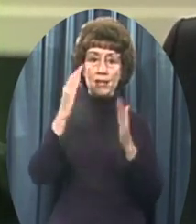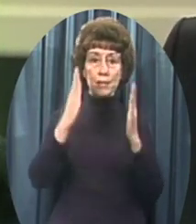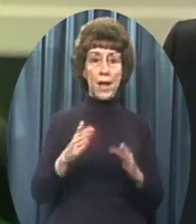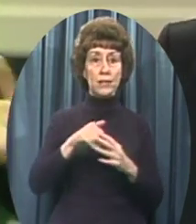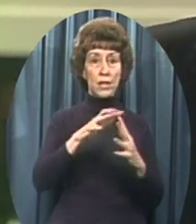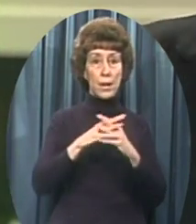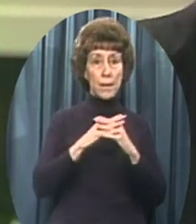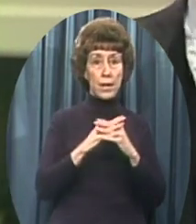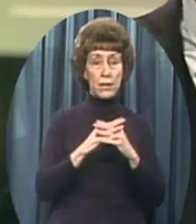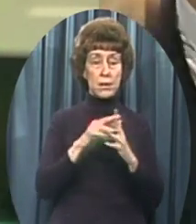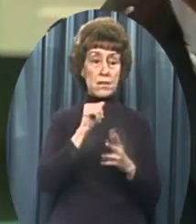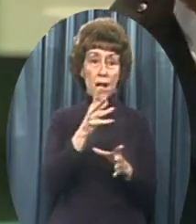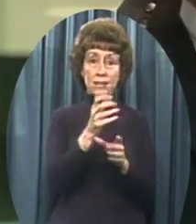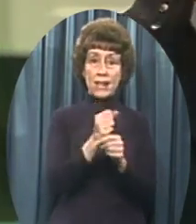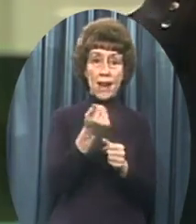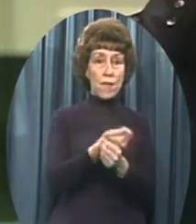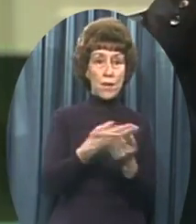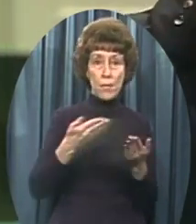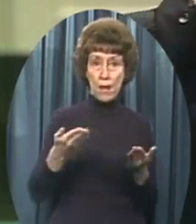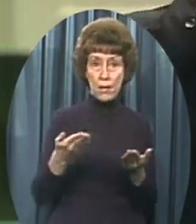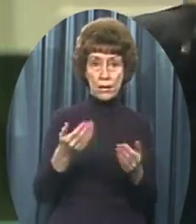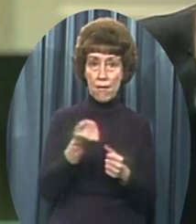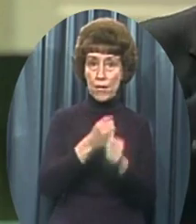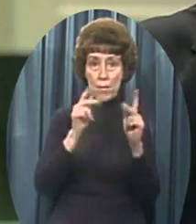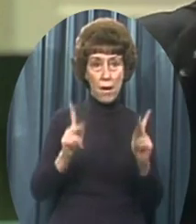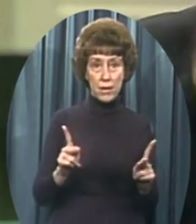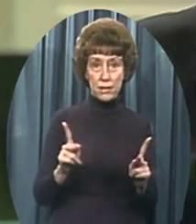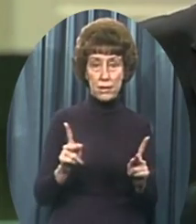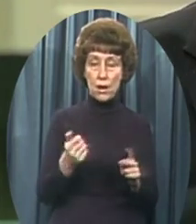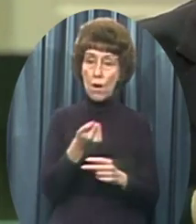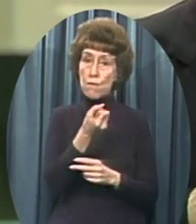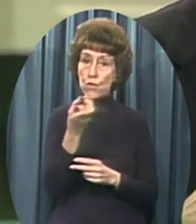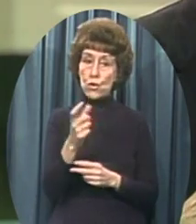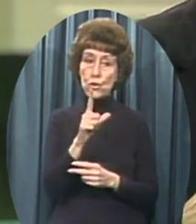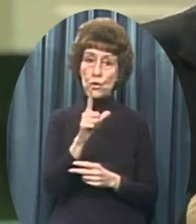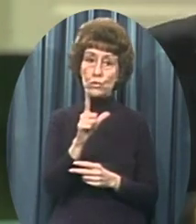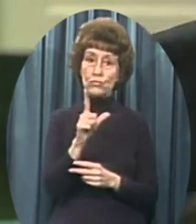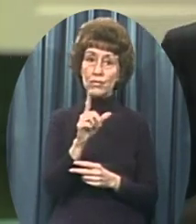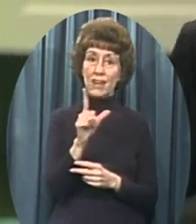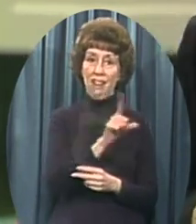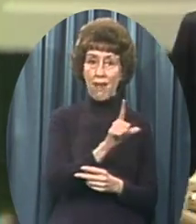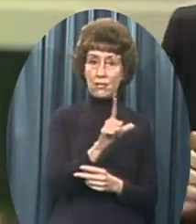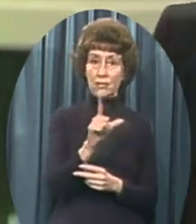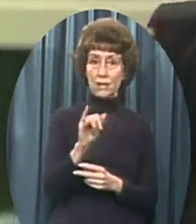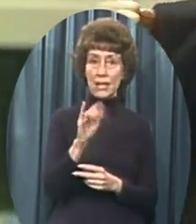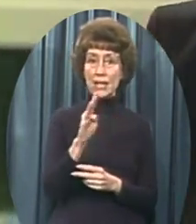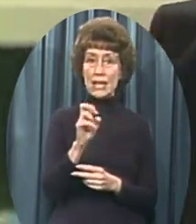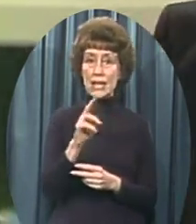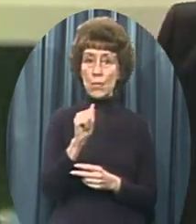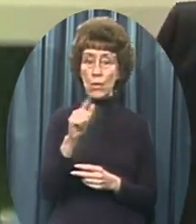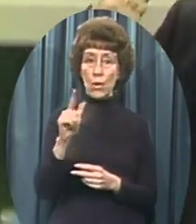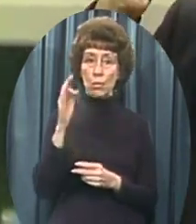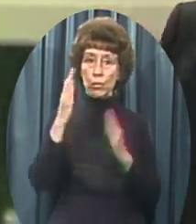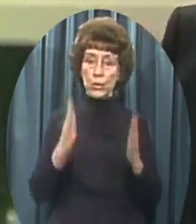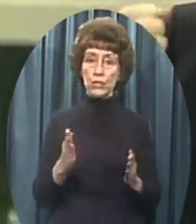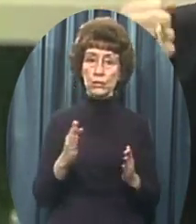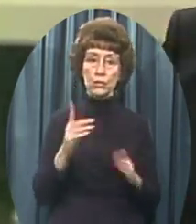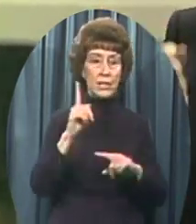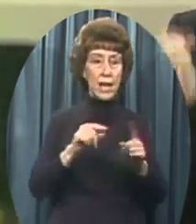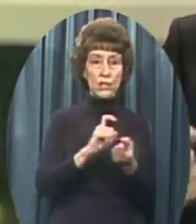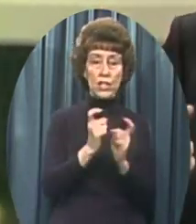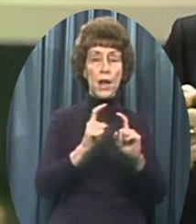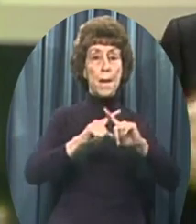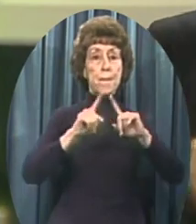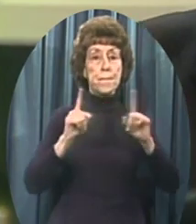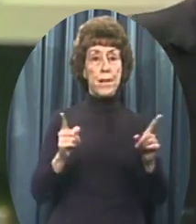everybody. There are a few out in left field that to the left of Brezhnev. You're not going to change them. But thank God there are many